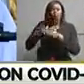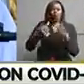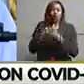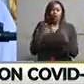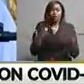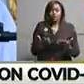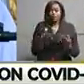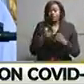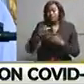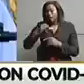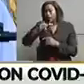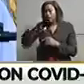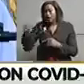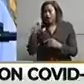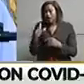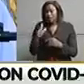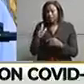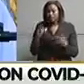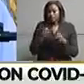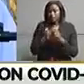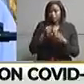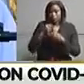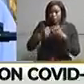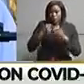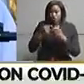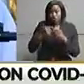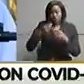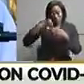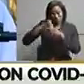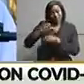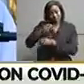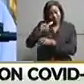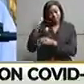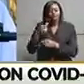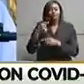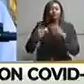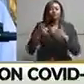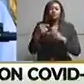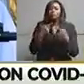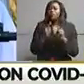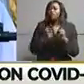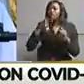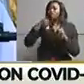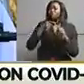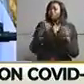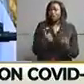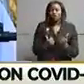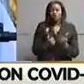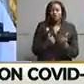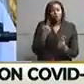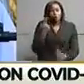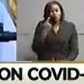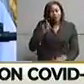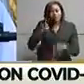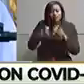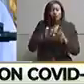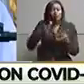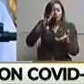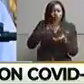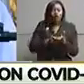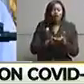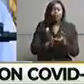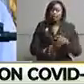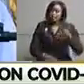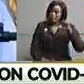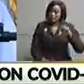There are other samples which are being tested, but up to now, the confirmed ones are